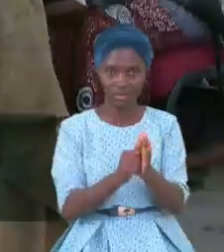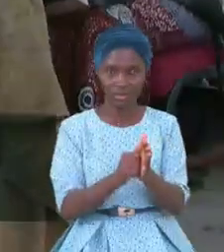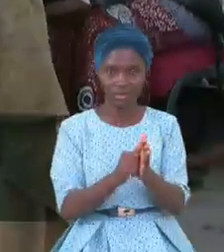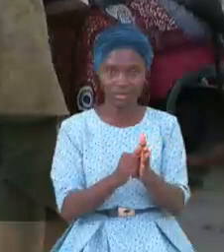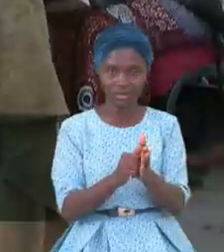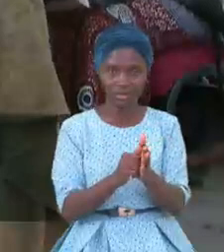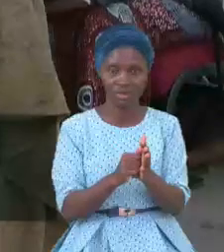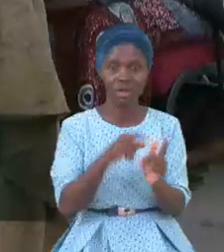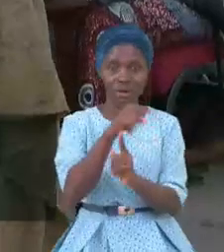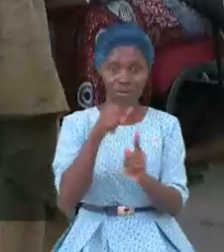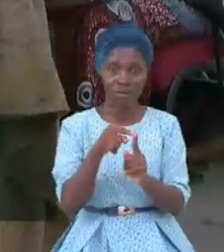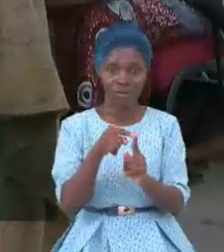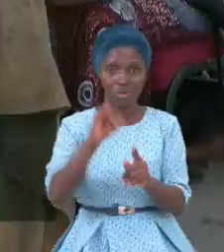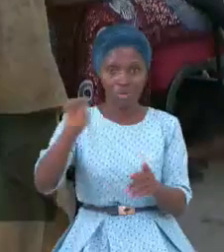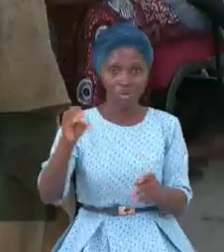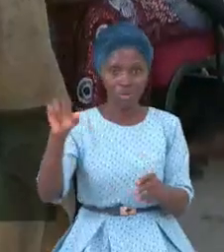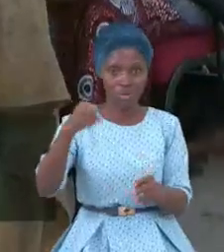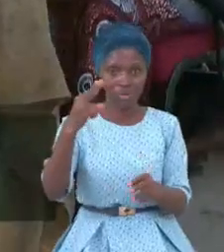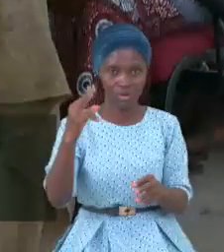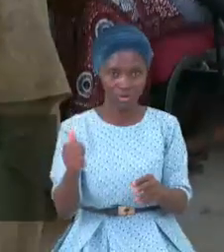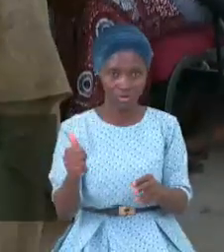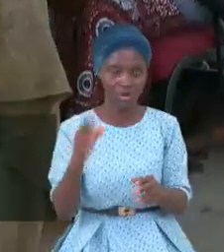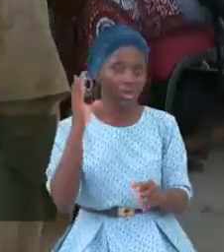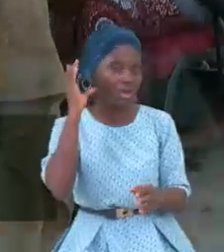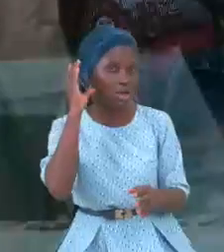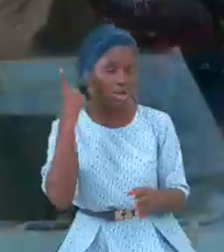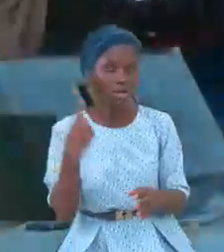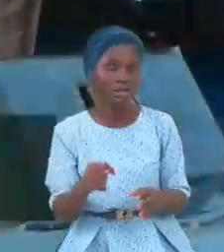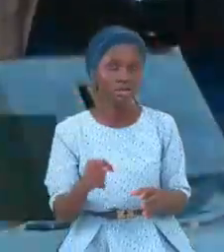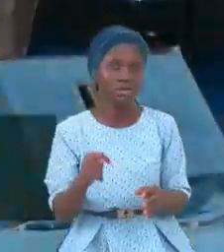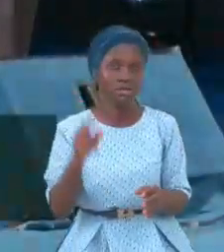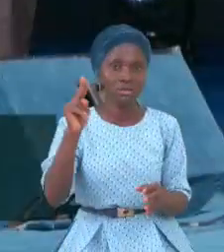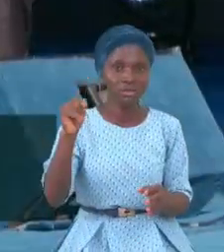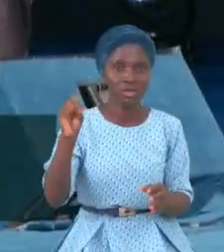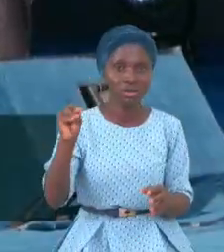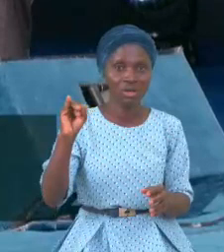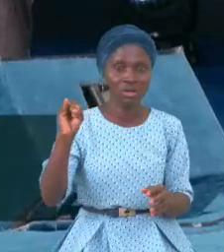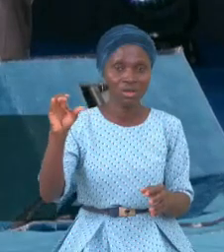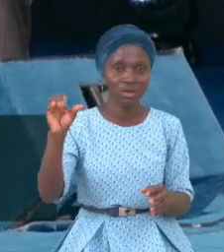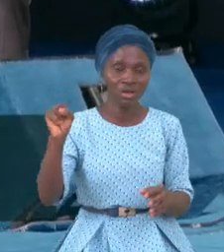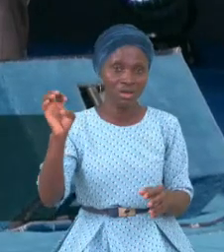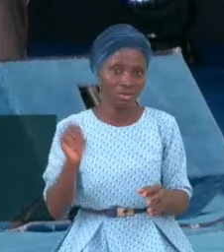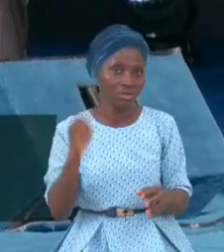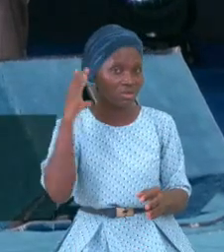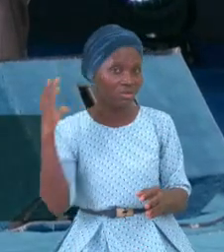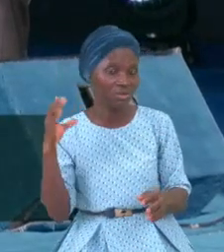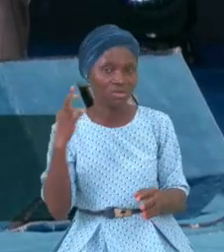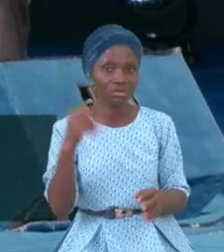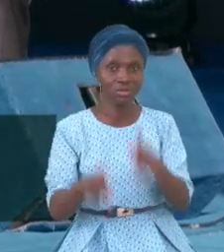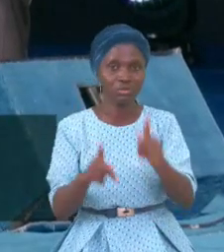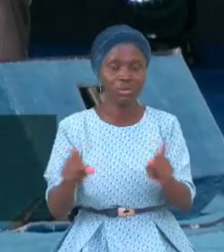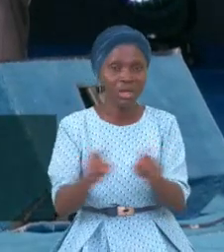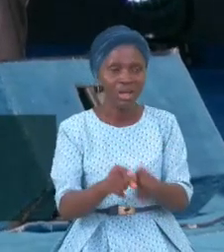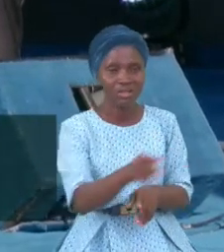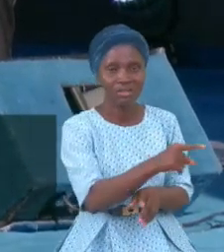Joshua heard the noise of the people as they shouted, he said